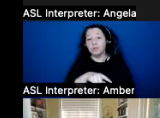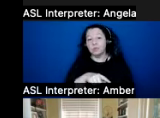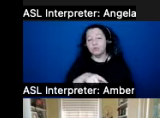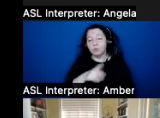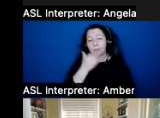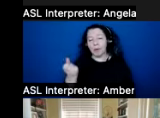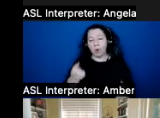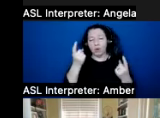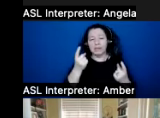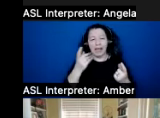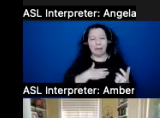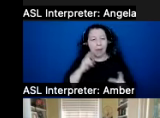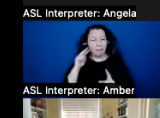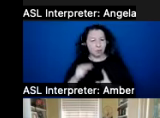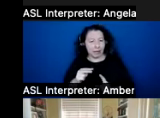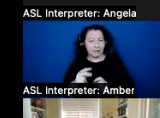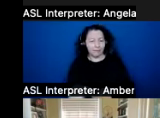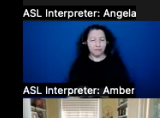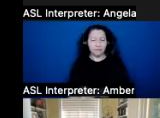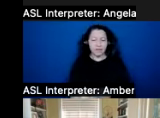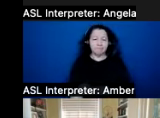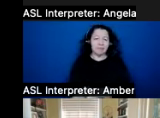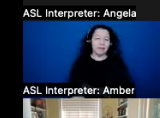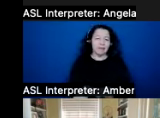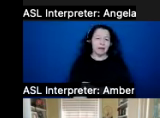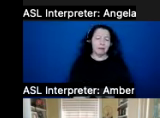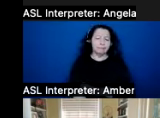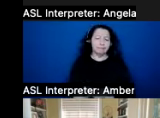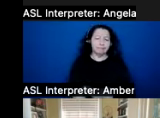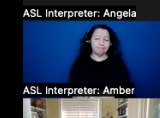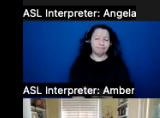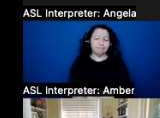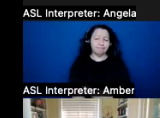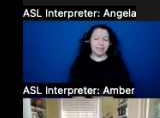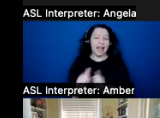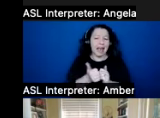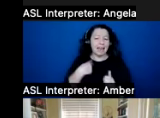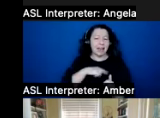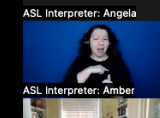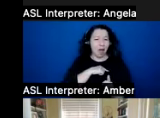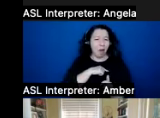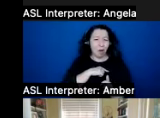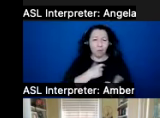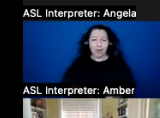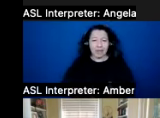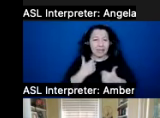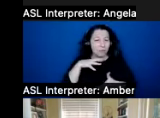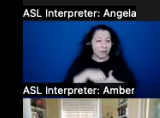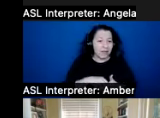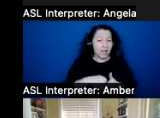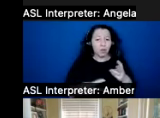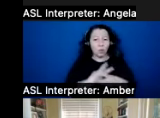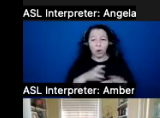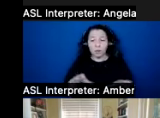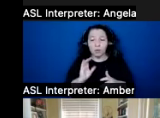lens through which I view this. But the way that we operate, the way that we do our work within